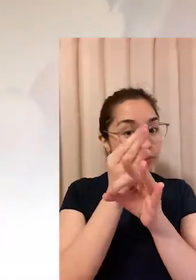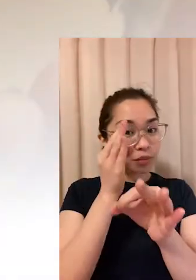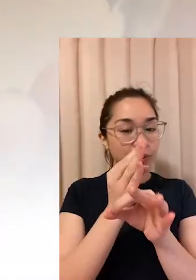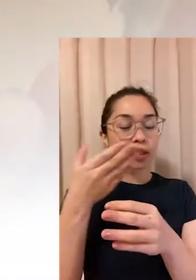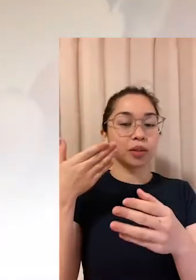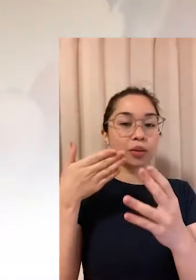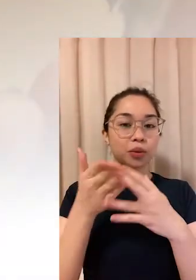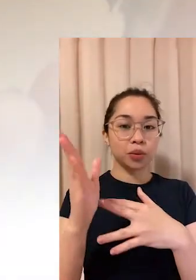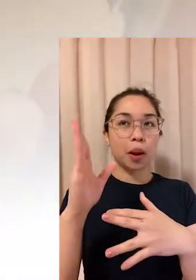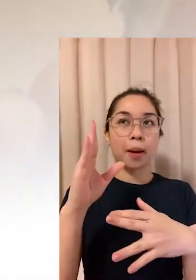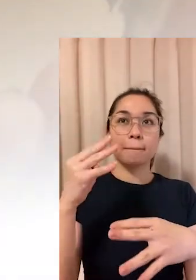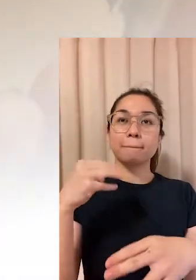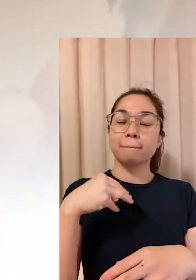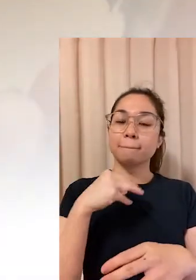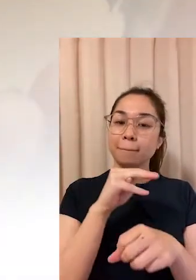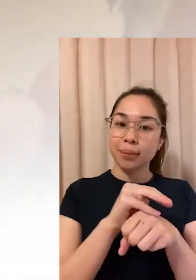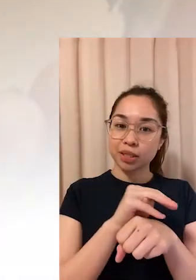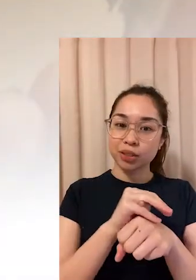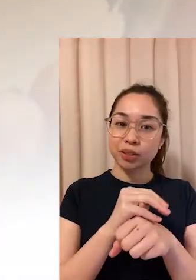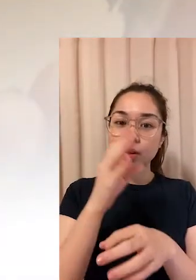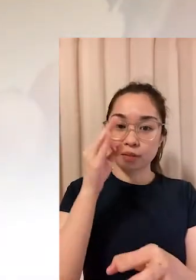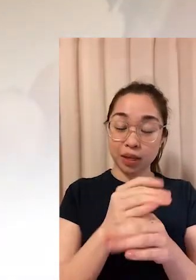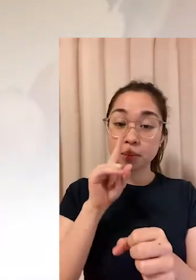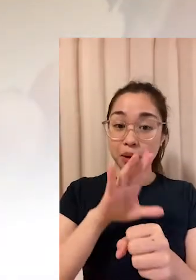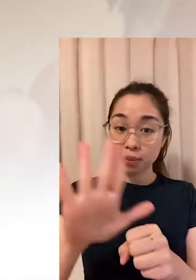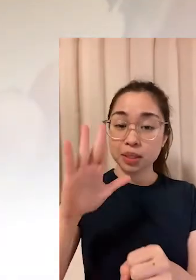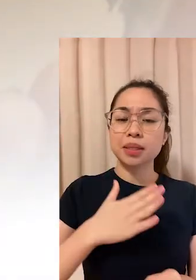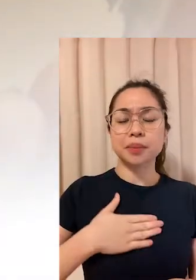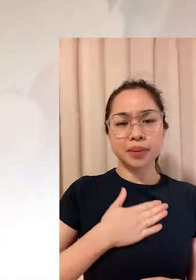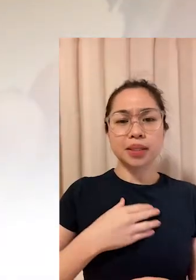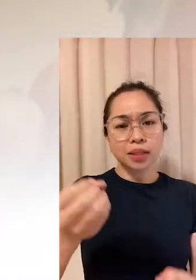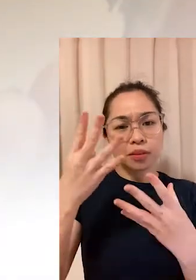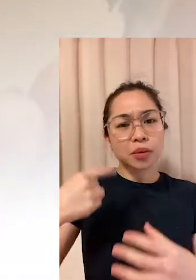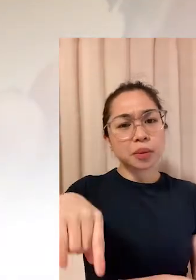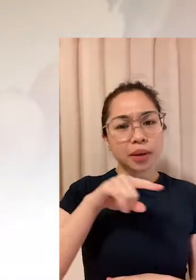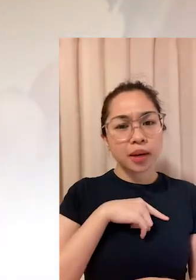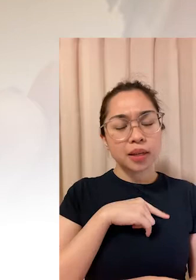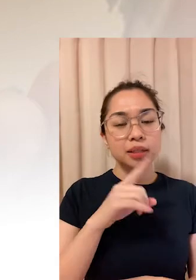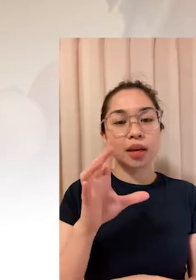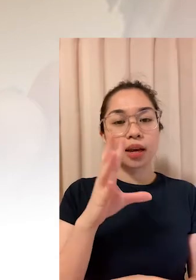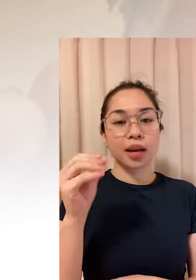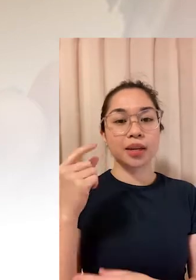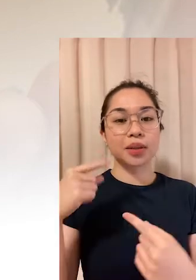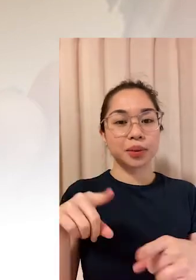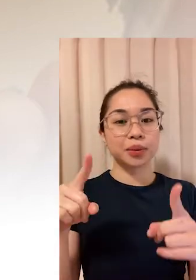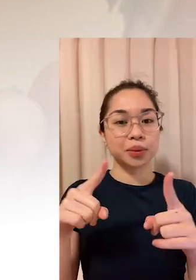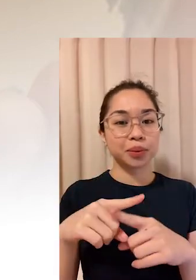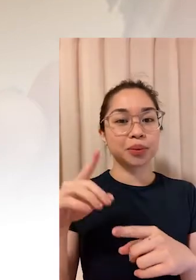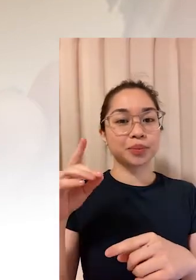faith promise, please inform us by sending an email to